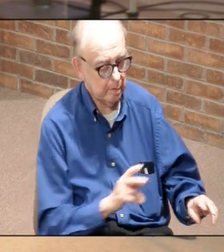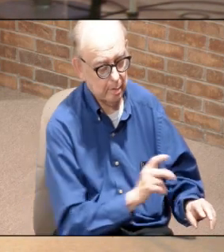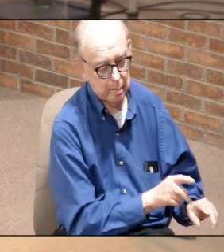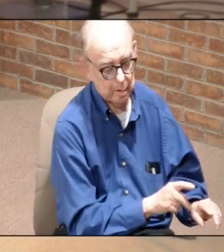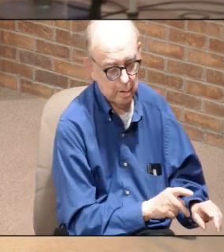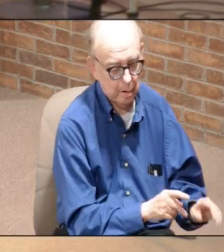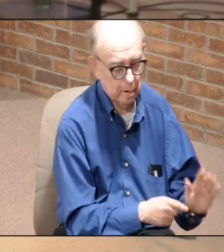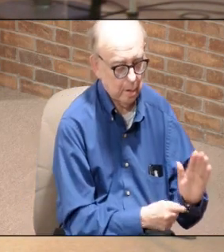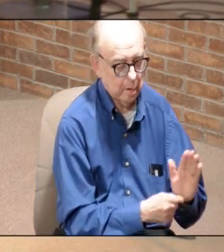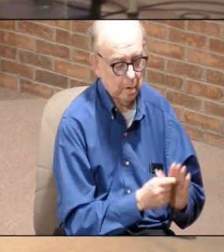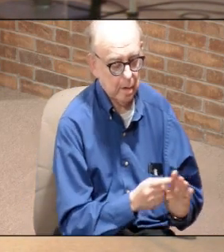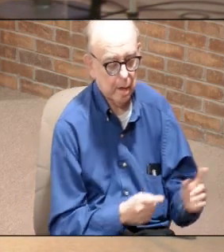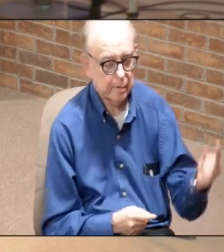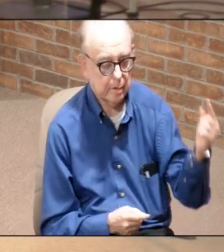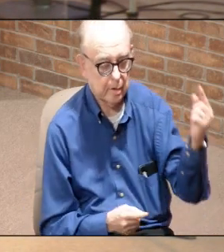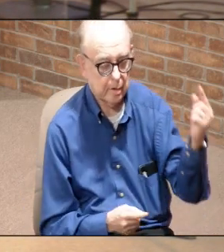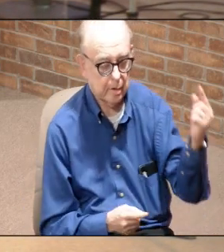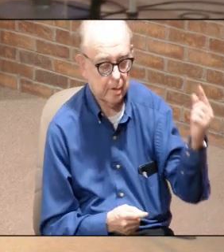Goliath would come down,